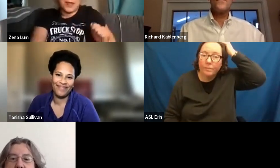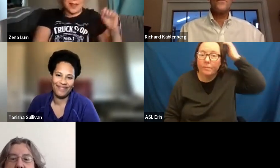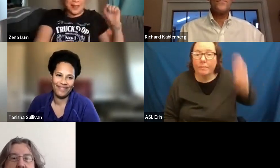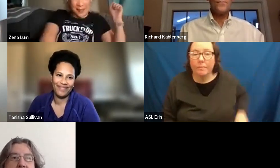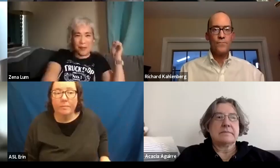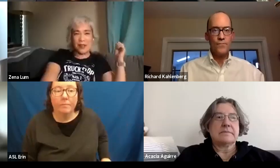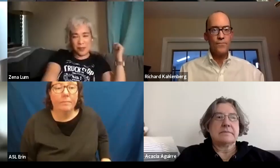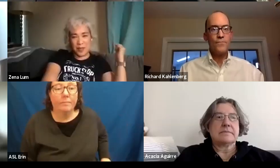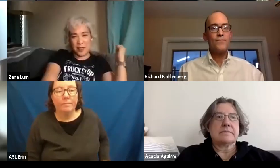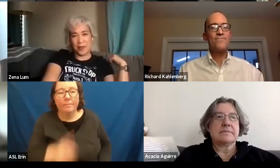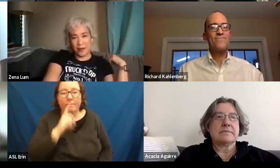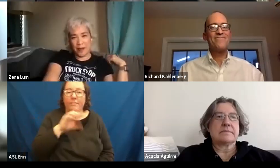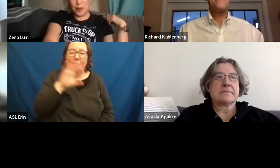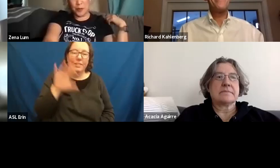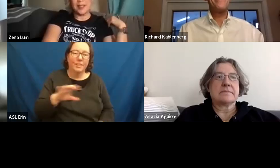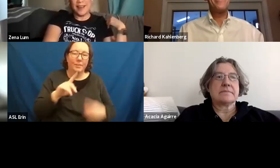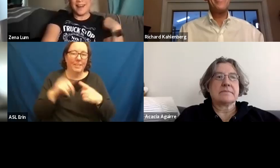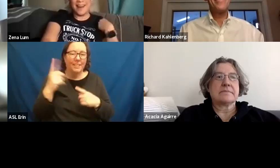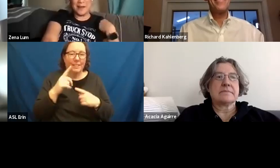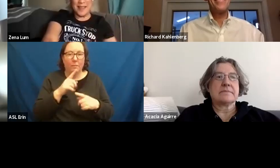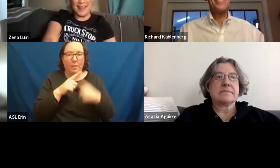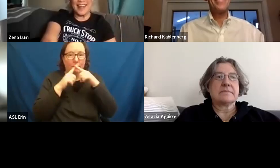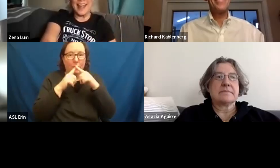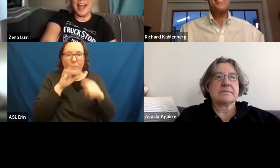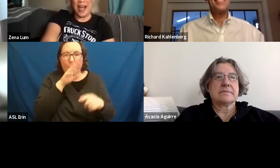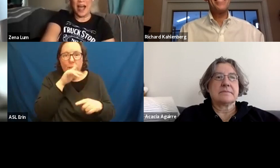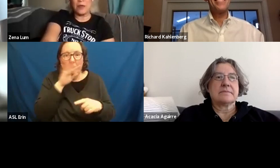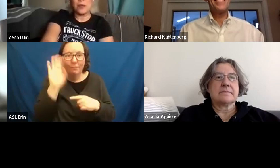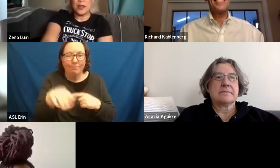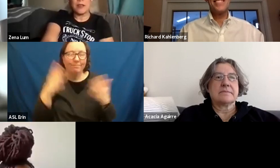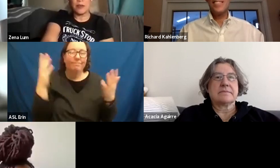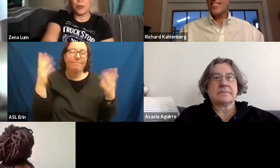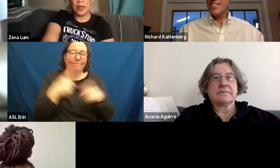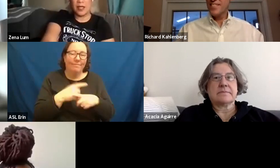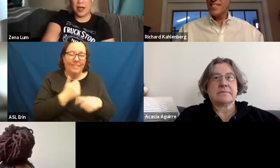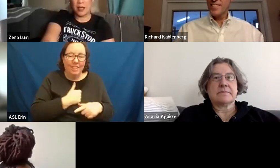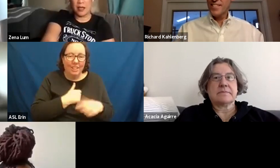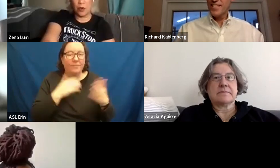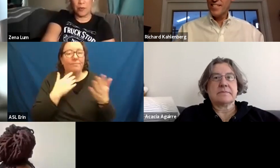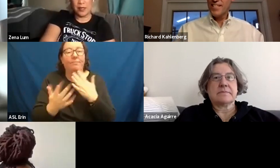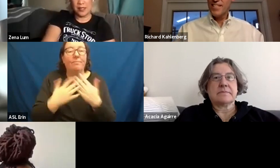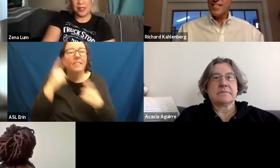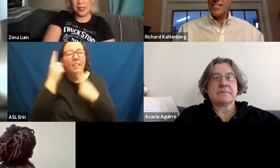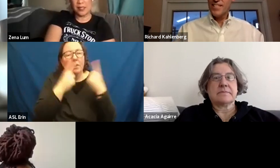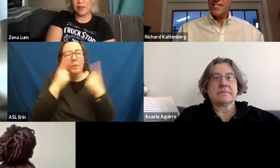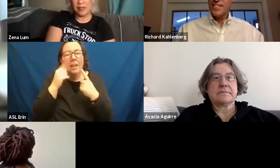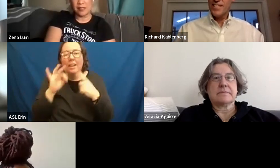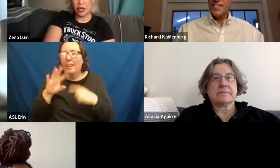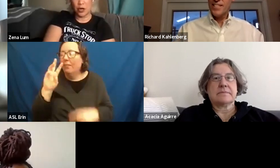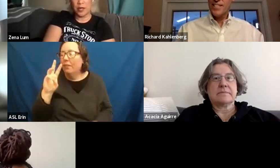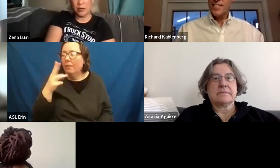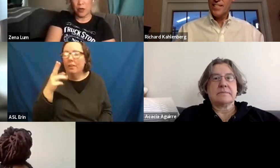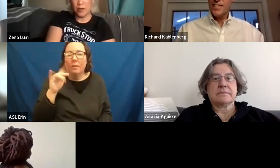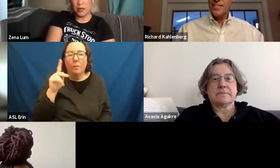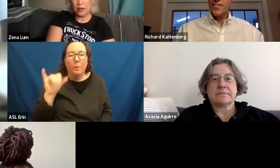It's not a Zoom meeting unless someone starts speaking when they're on mute. I was wondering if the Whitney Young enrollment statistics, if